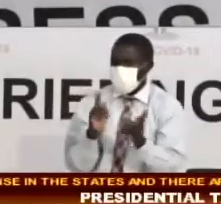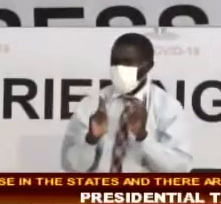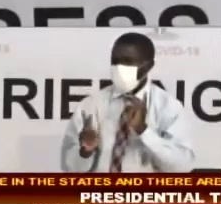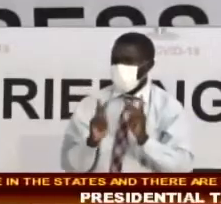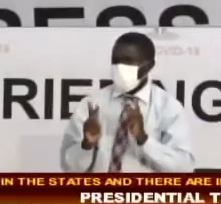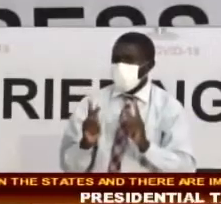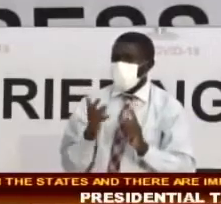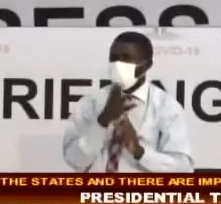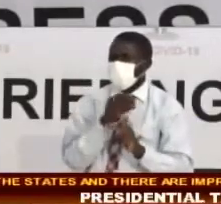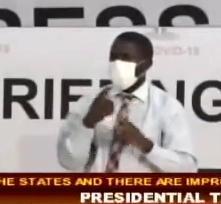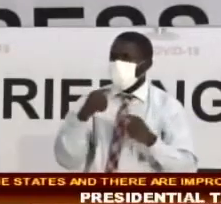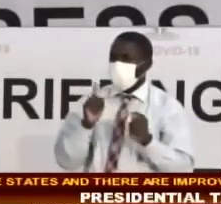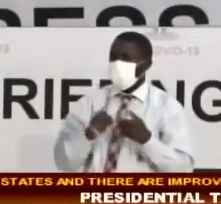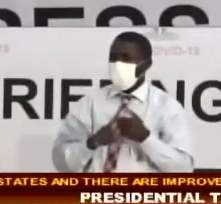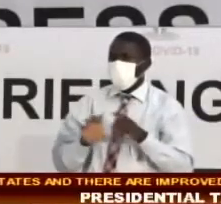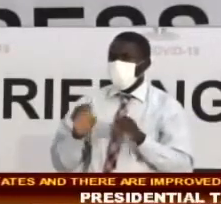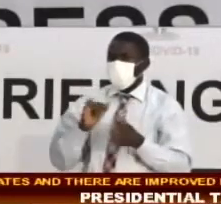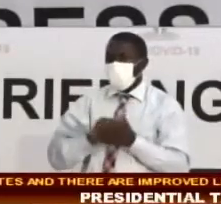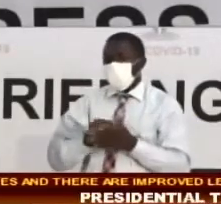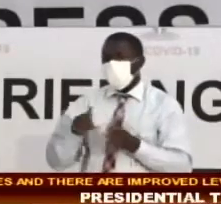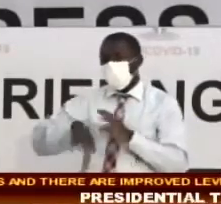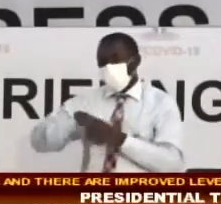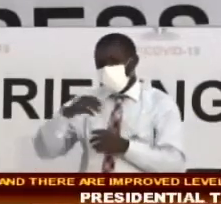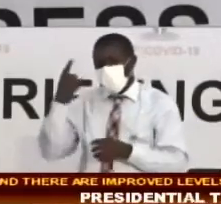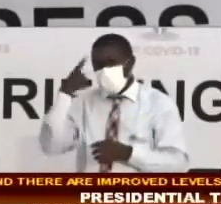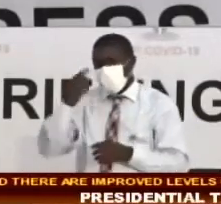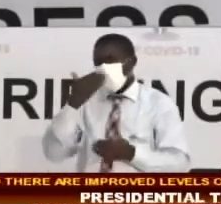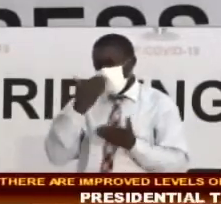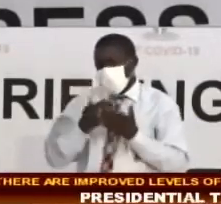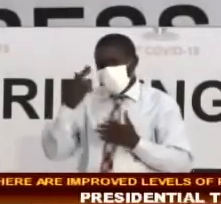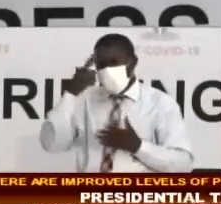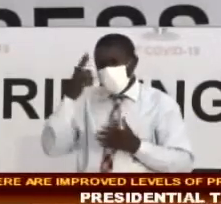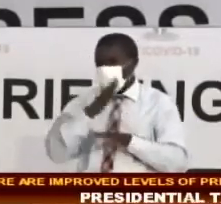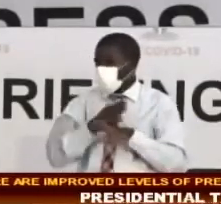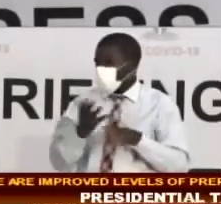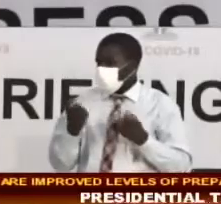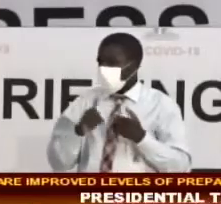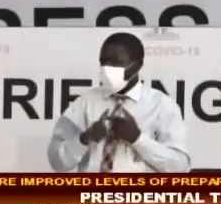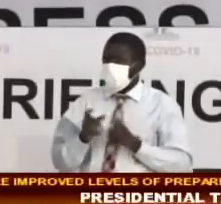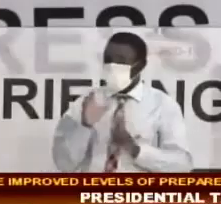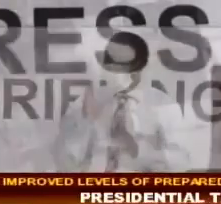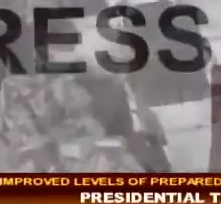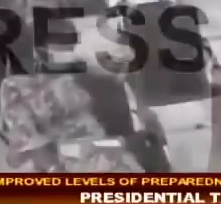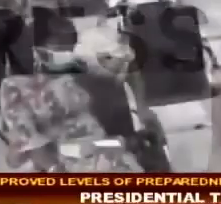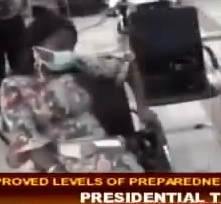good reason. You really wouldn't want to catch coronavirus. Thank you.